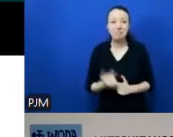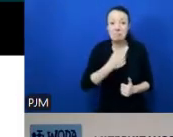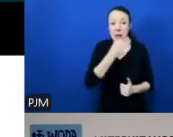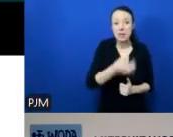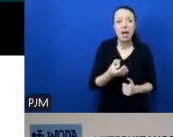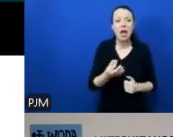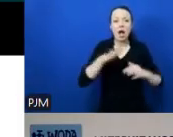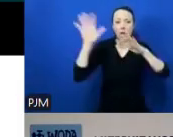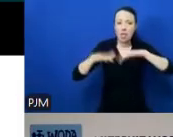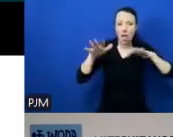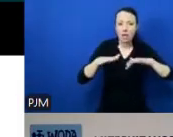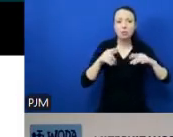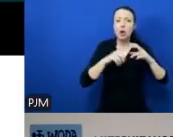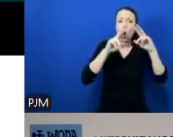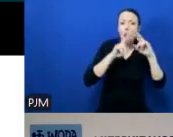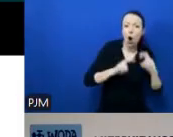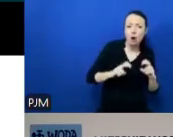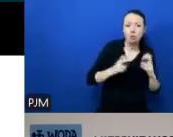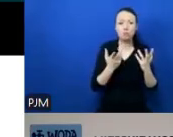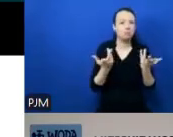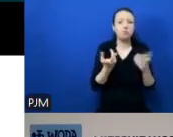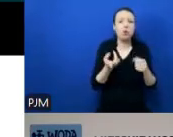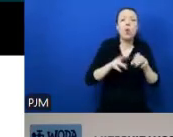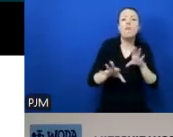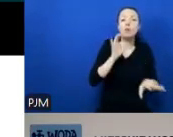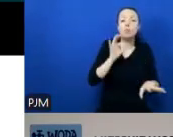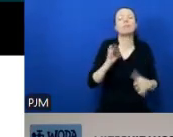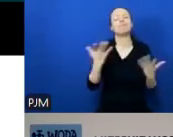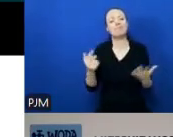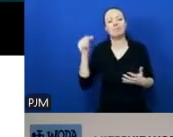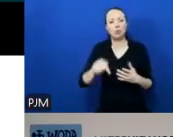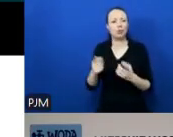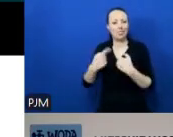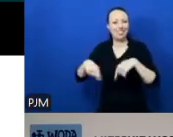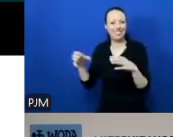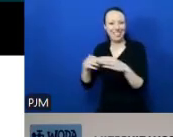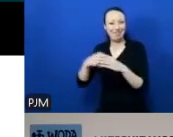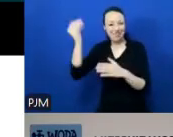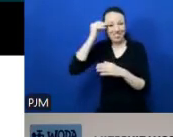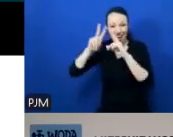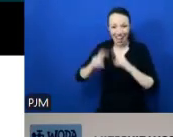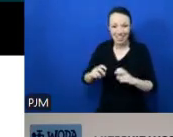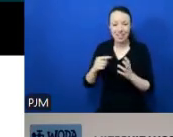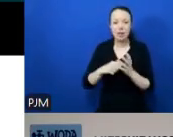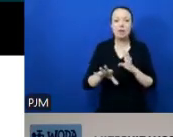the graph, we didn't know which of those rainfalls to choose. Of course, we had to